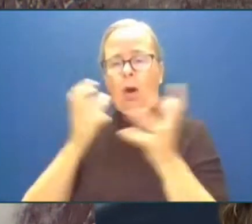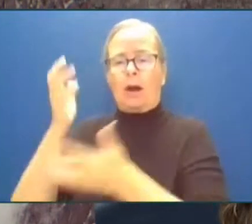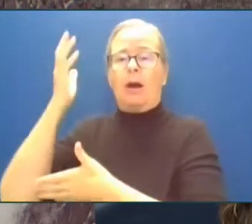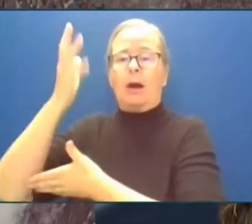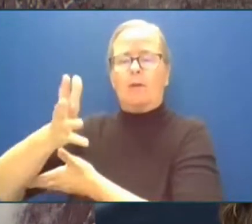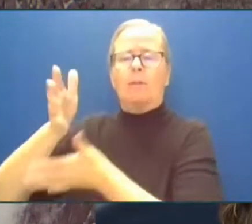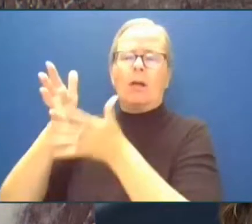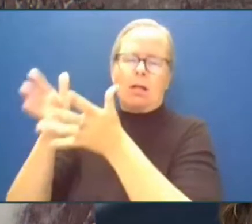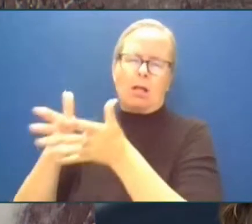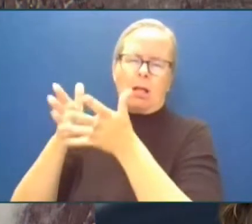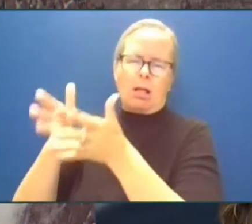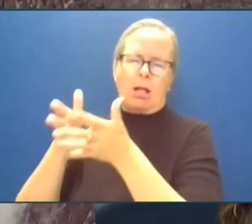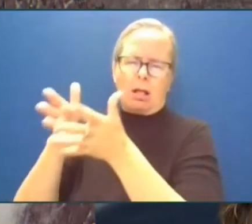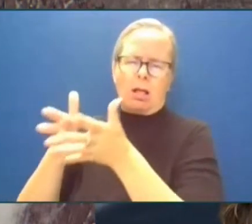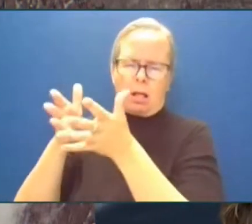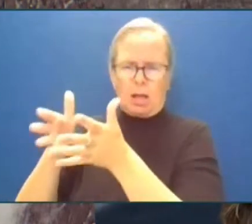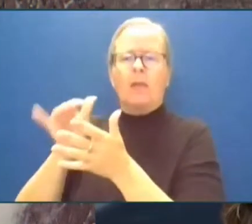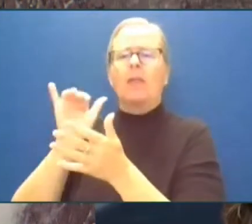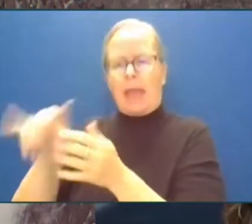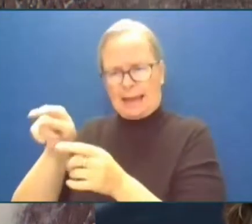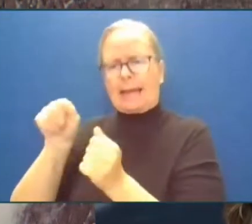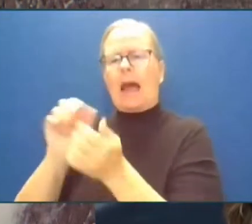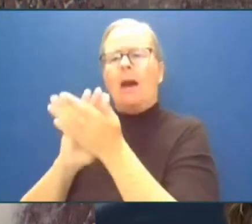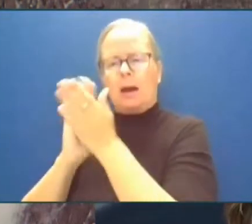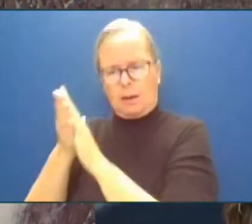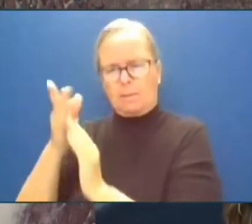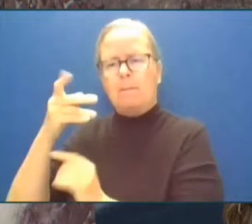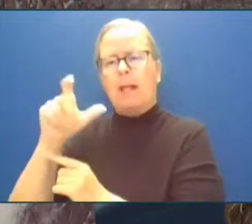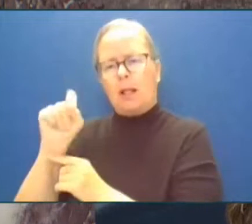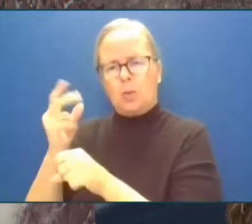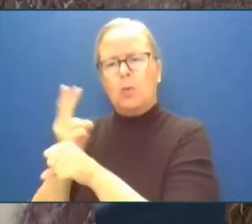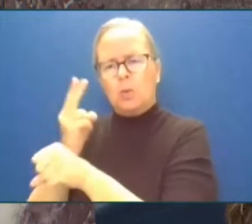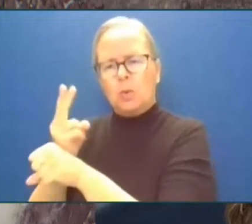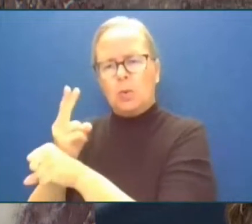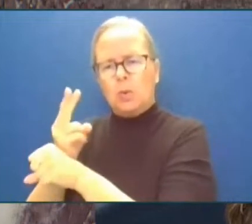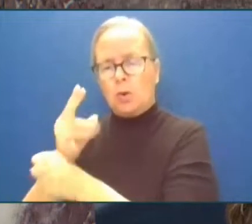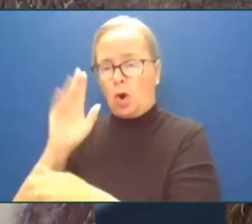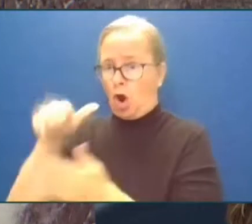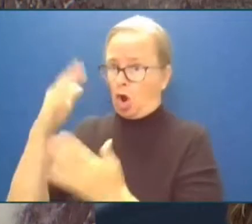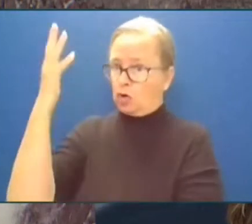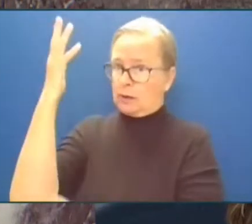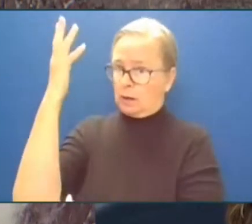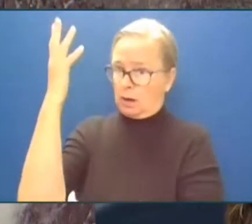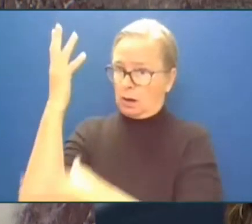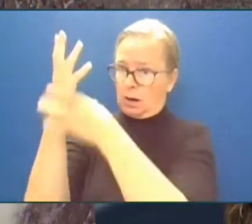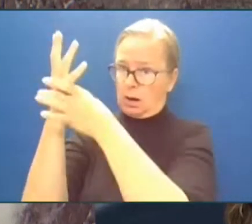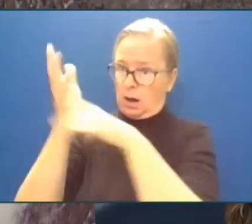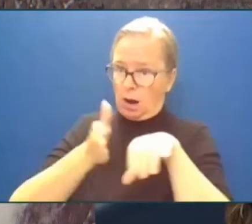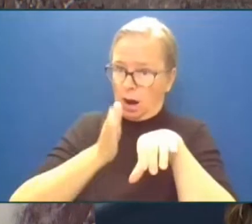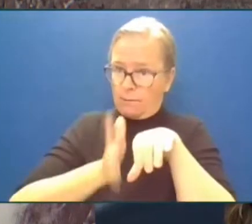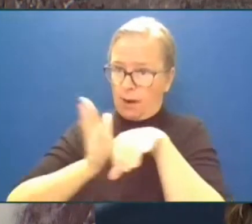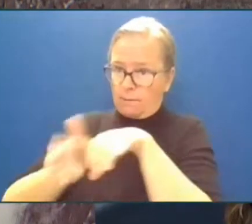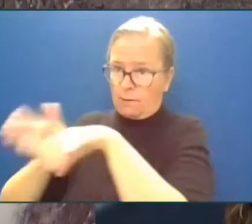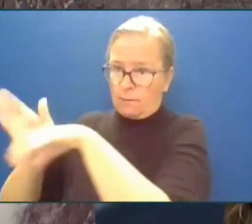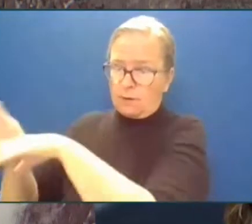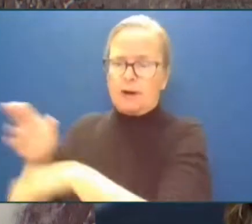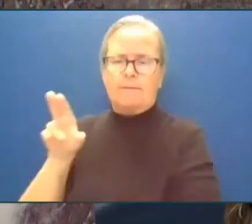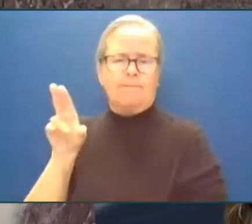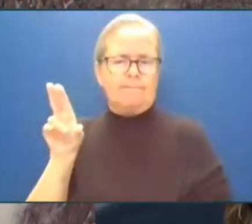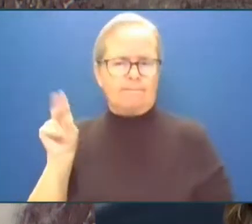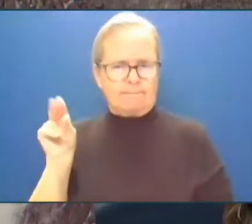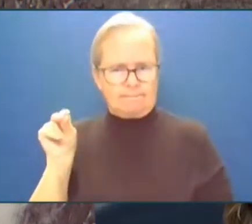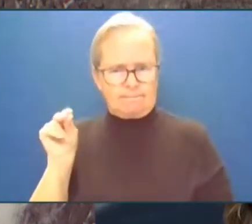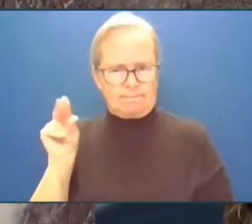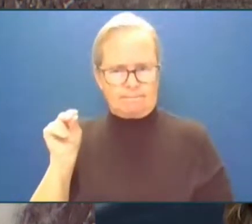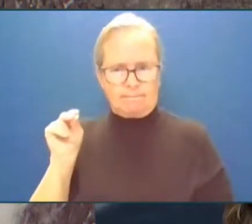wanted to refer to Diane Nichols, a woman who had many successes throughout her tenure and did not leave